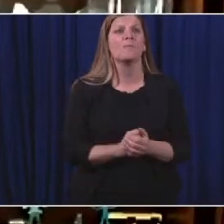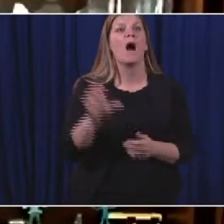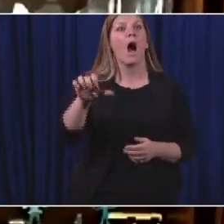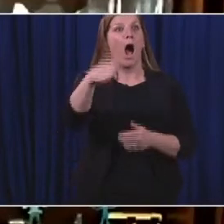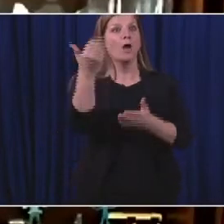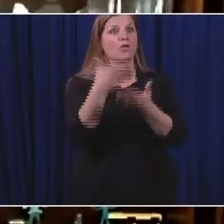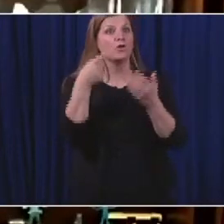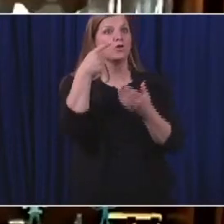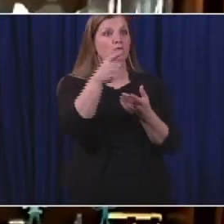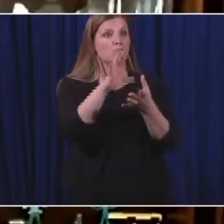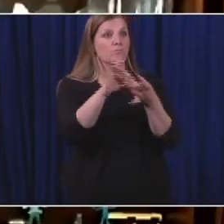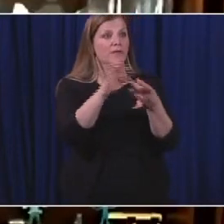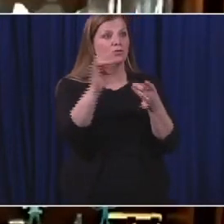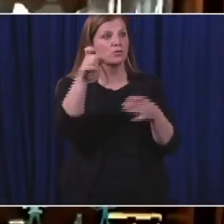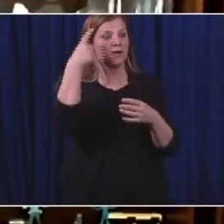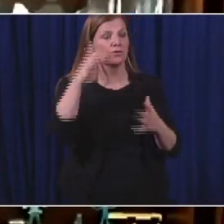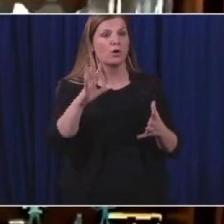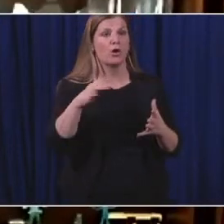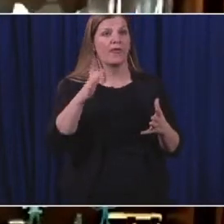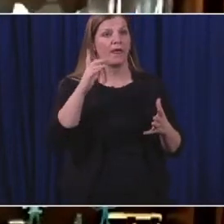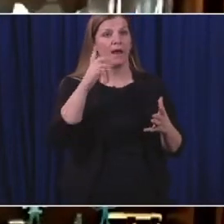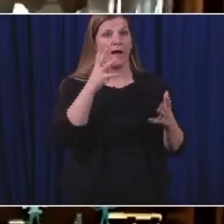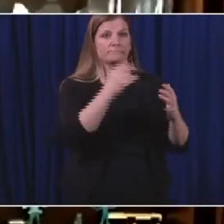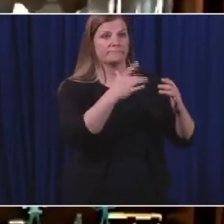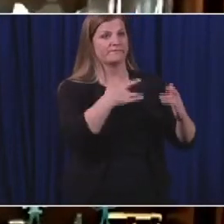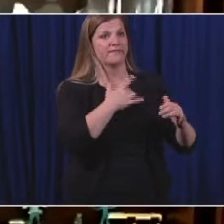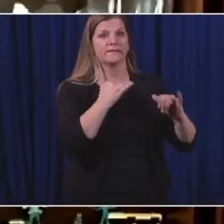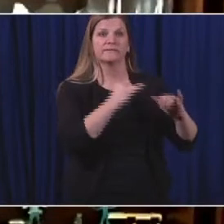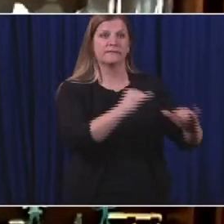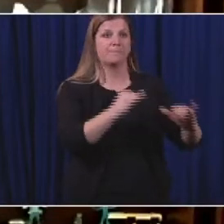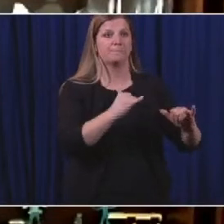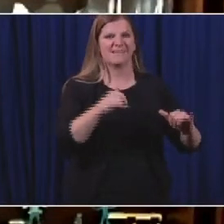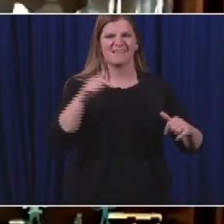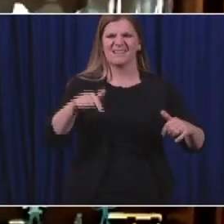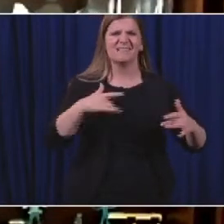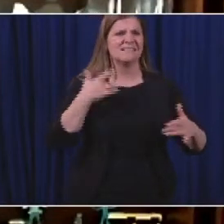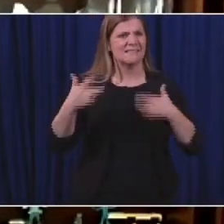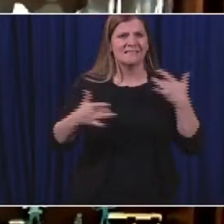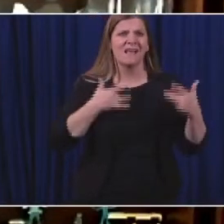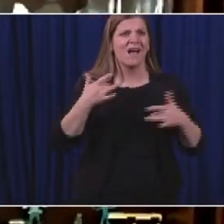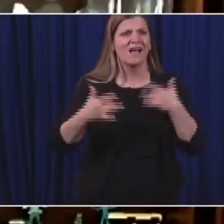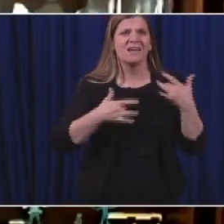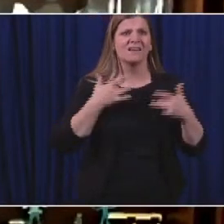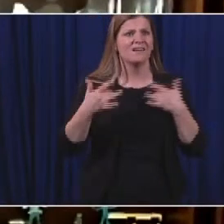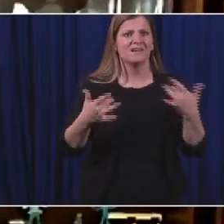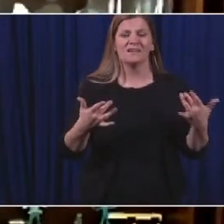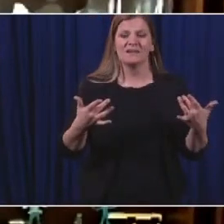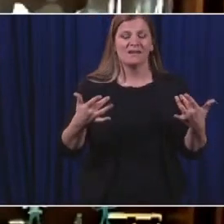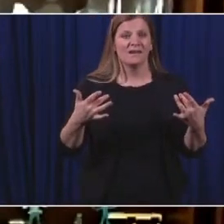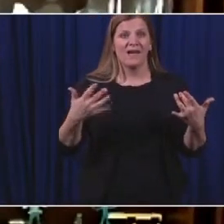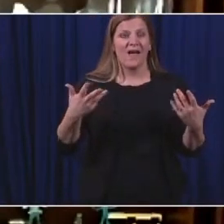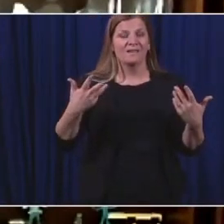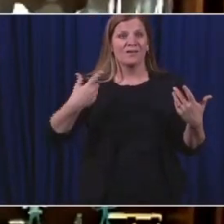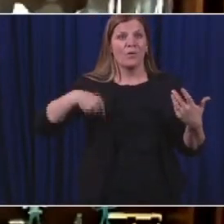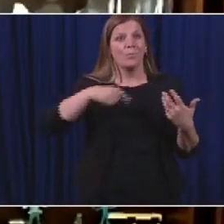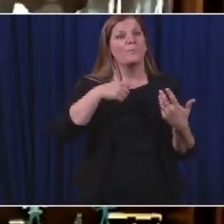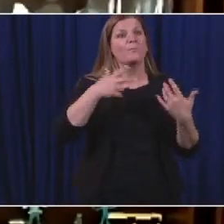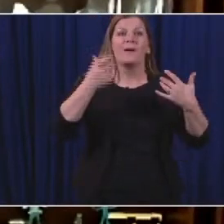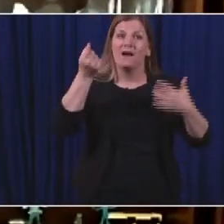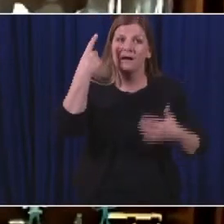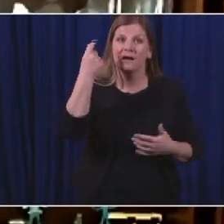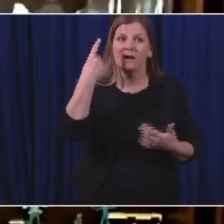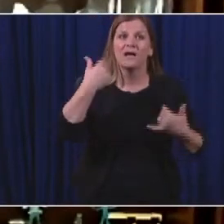is that this is really exciting and it's great that we're starting, but I think that all of us out there knows that this virus is still out